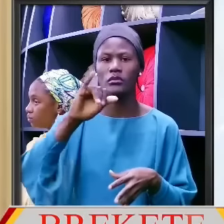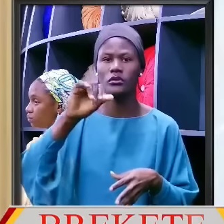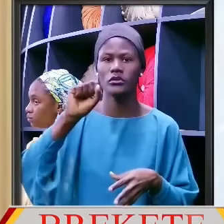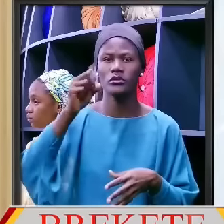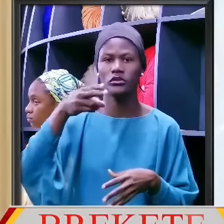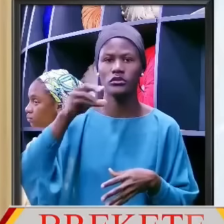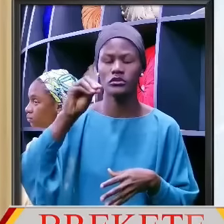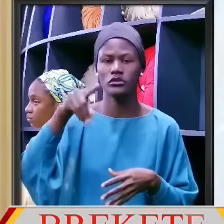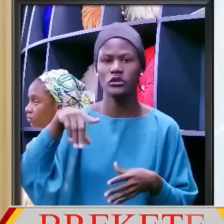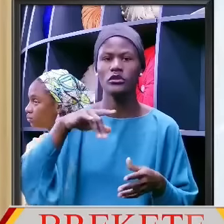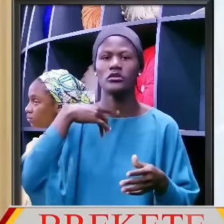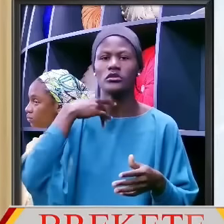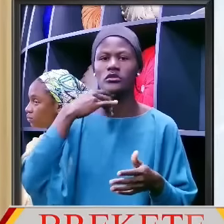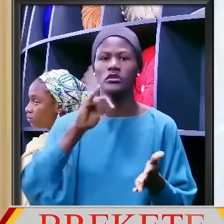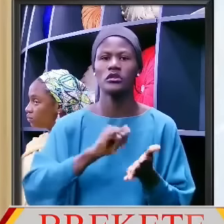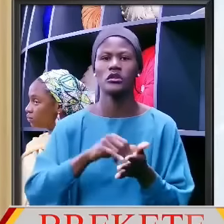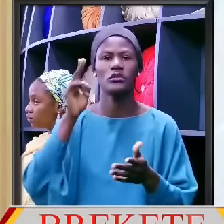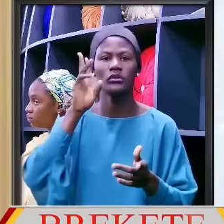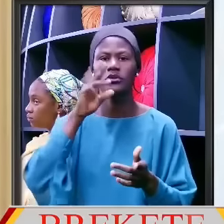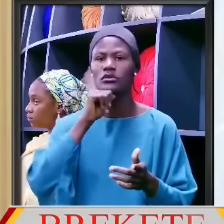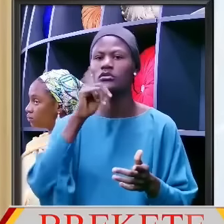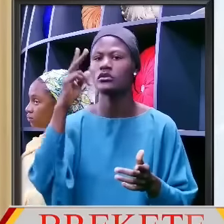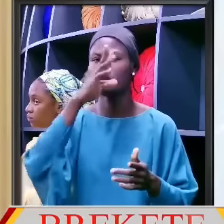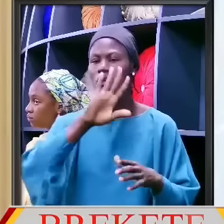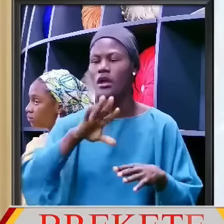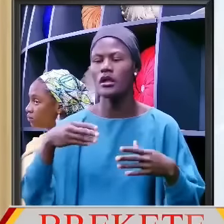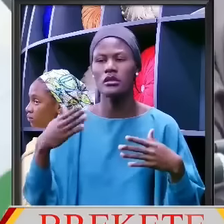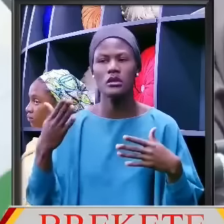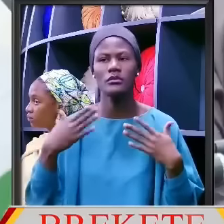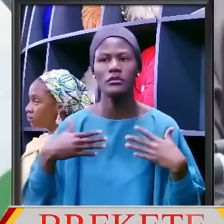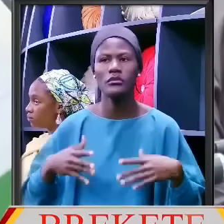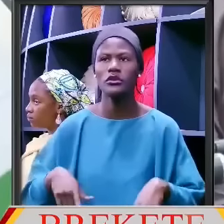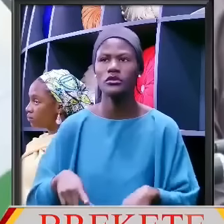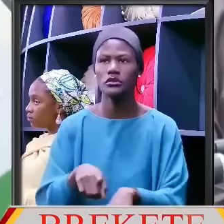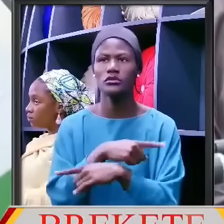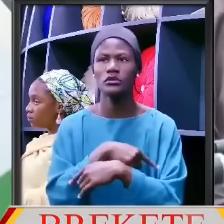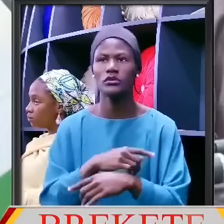Bishop talk, he no go see anybody today.